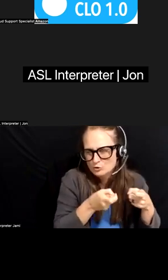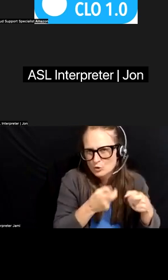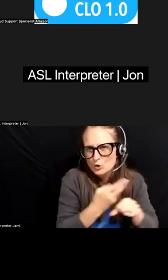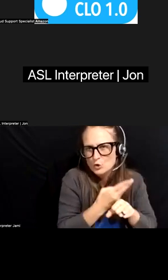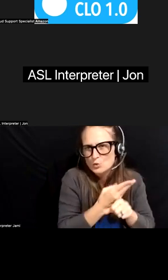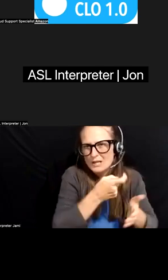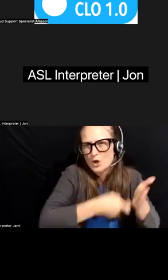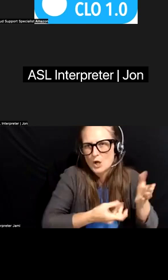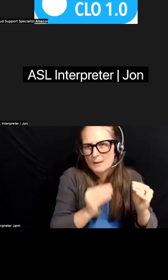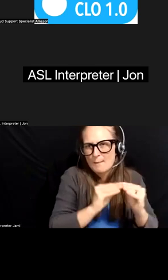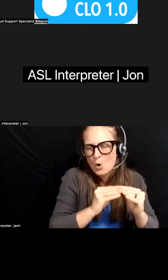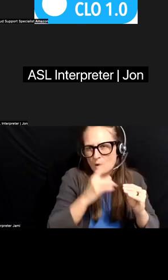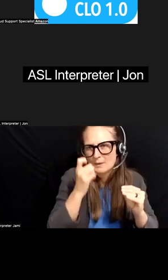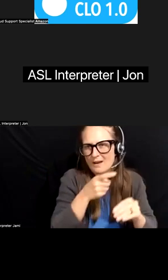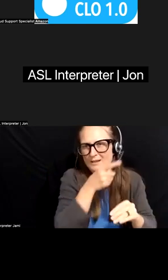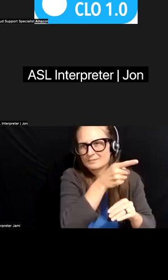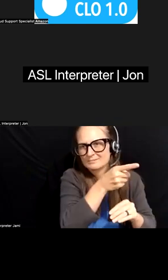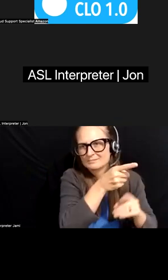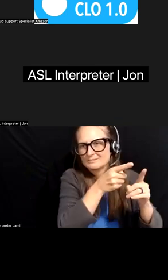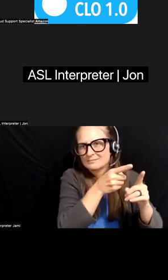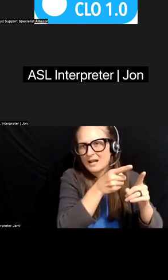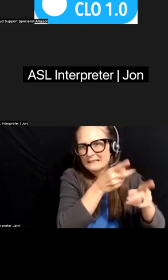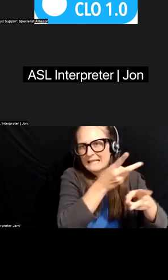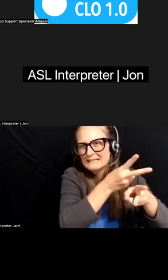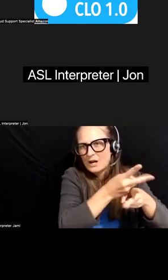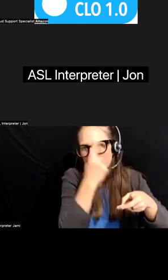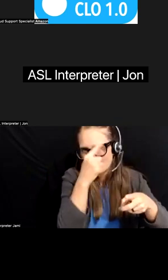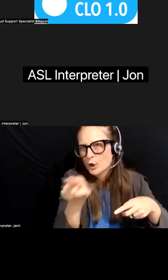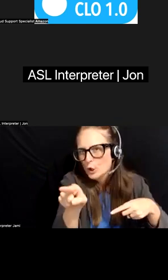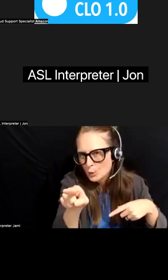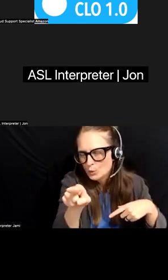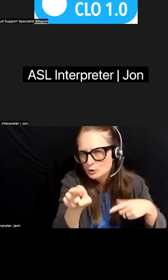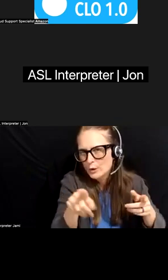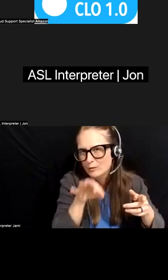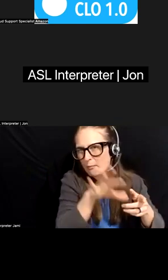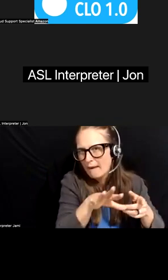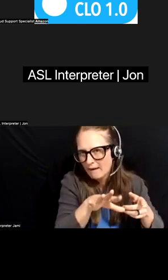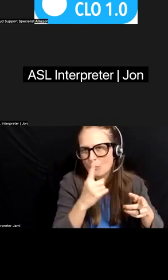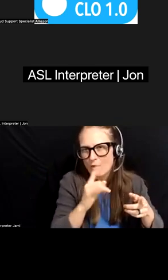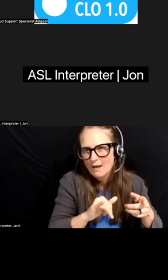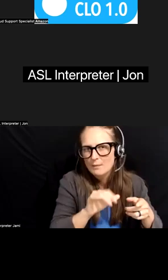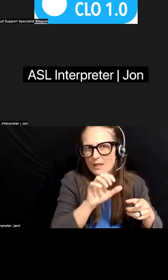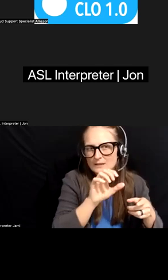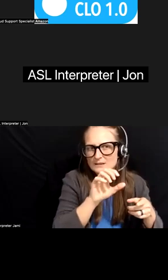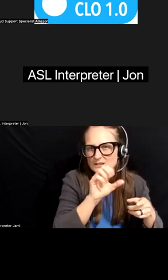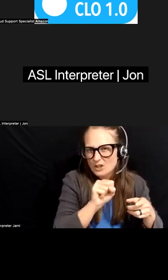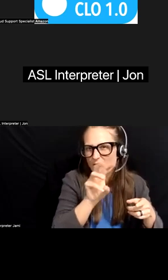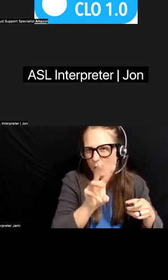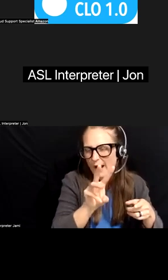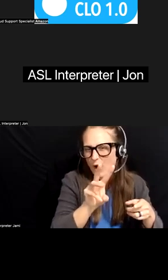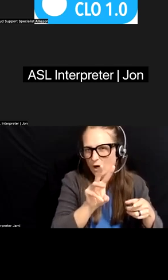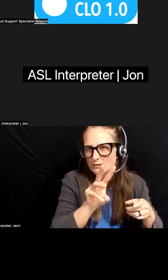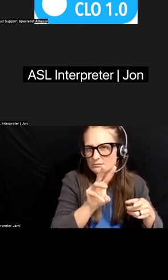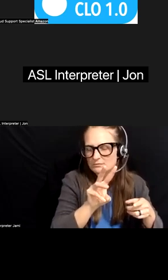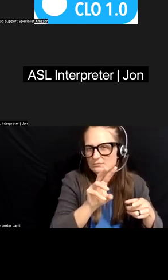the provider is handling for you. But that's the software as a service. So you don't